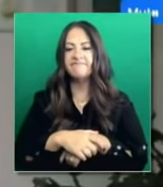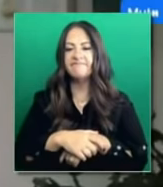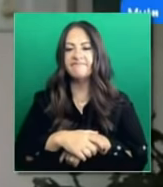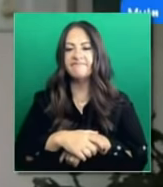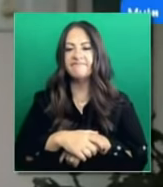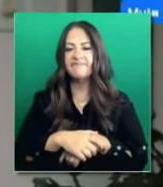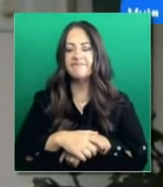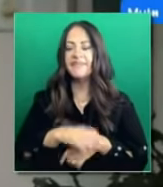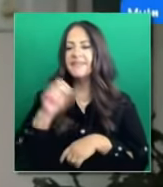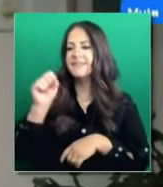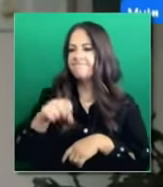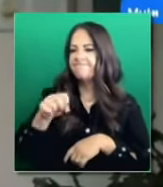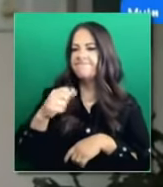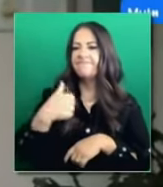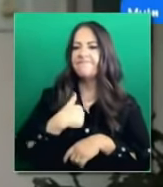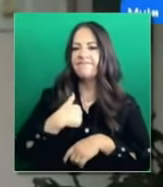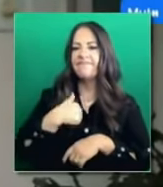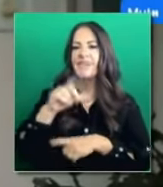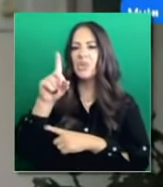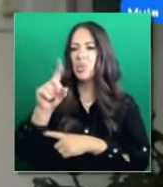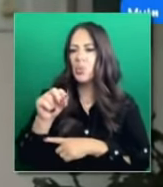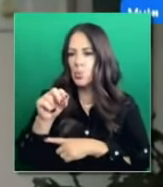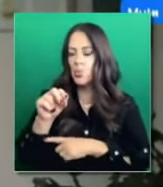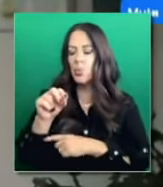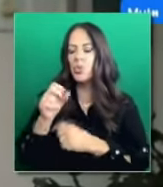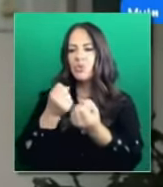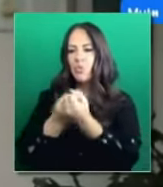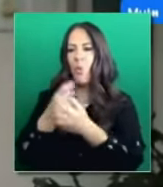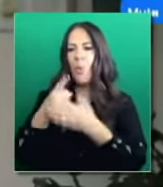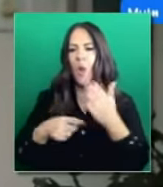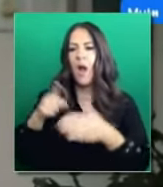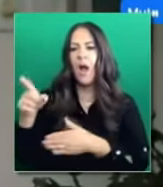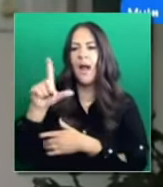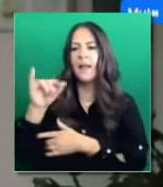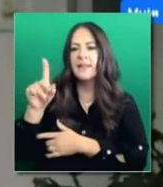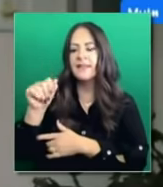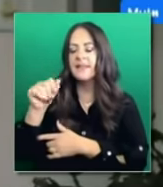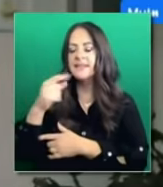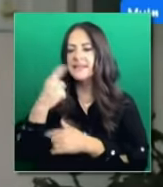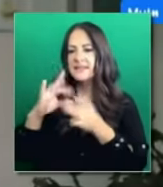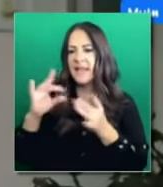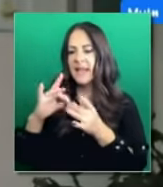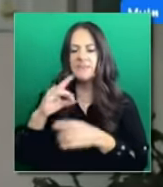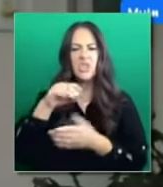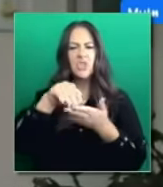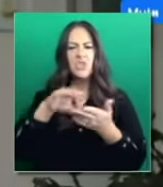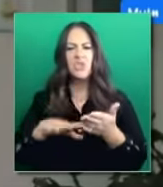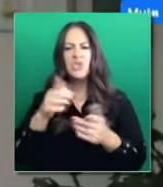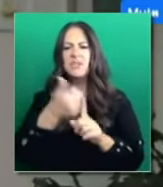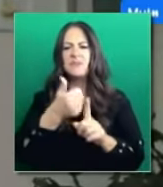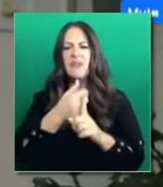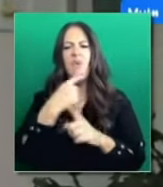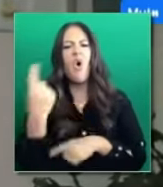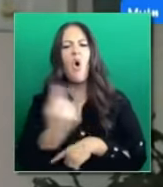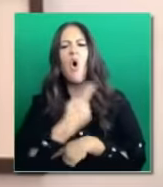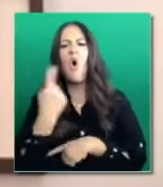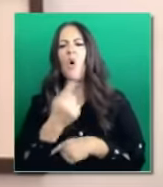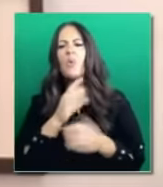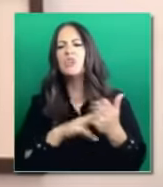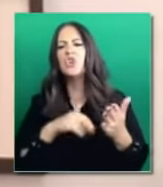I would echo President Darling Hammond's comments that students are always learning. Obviously, we're in a situation that is not